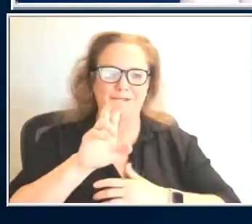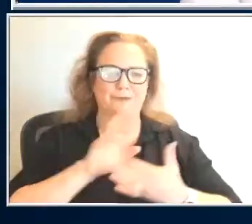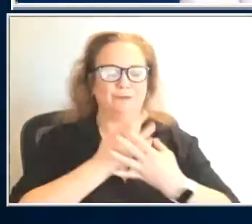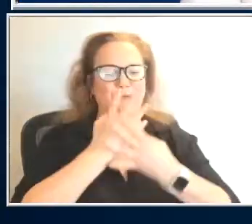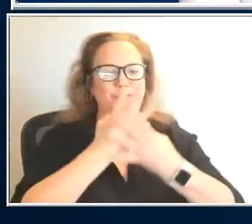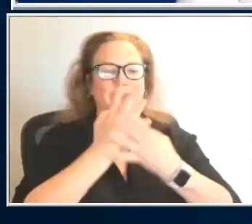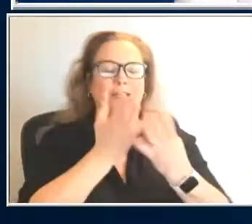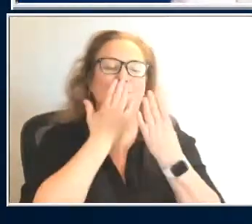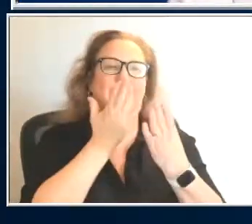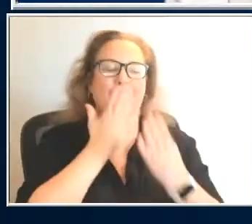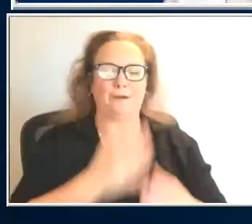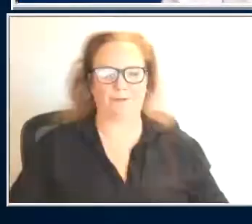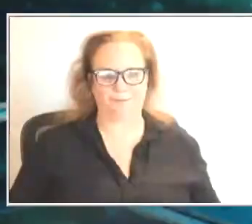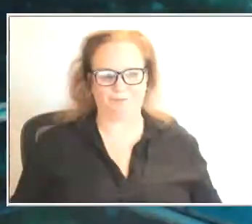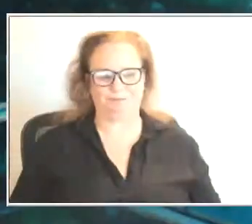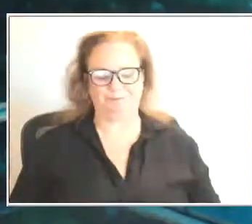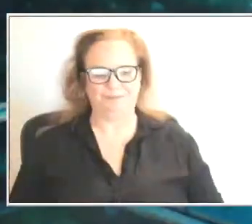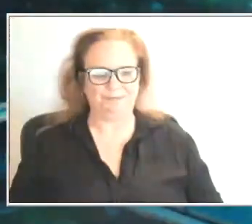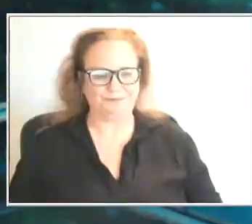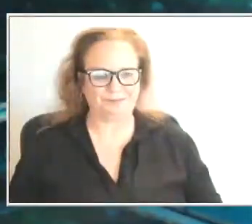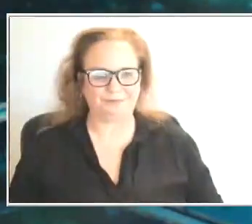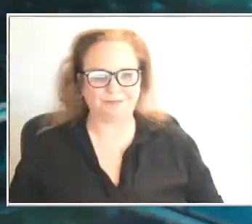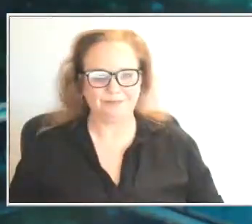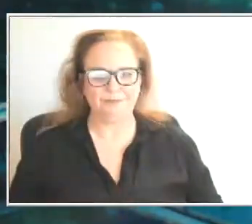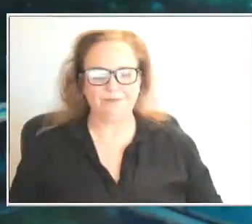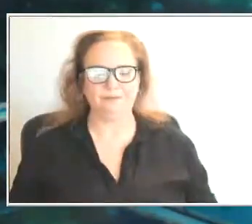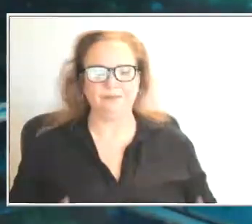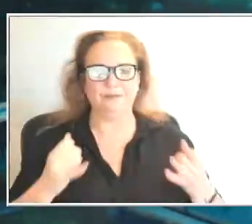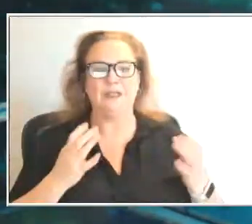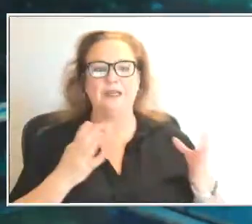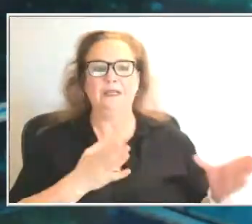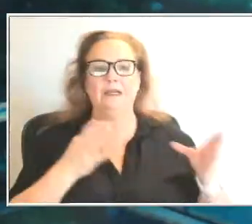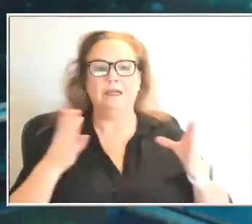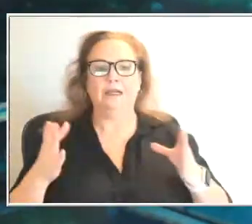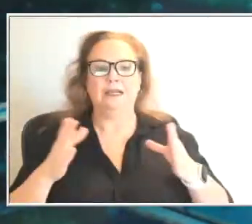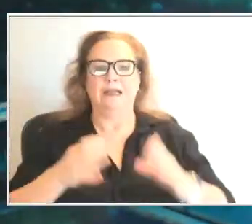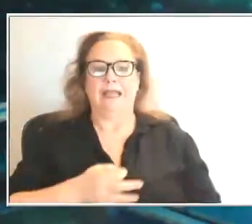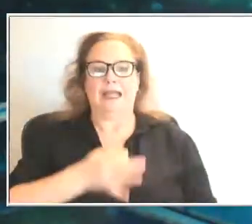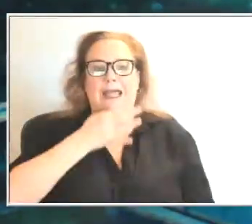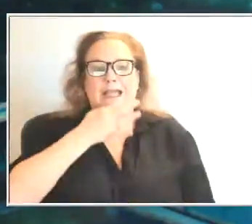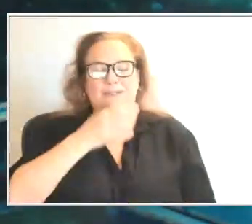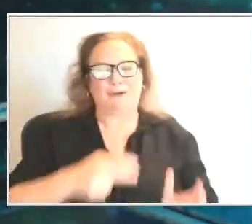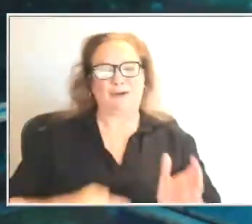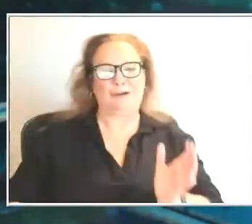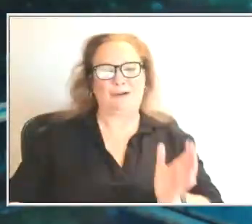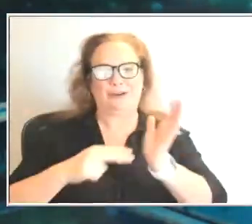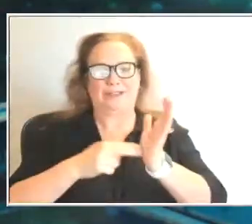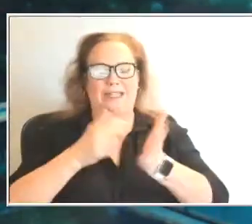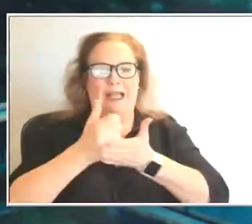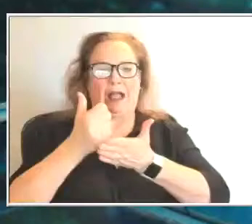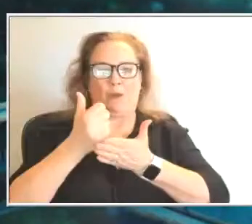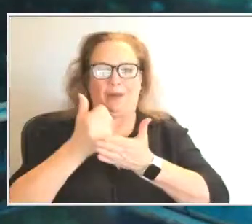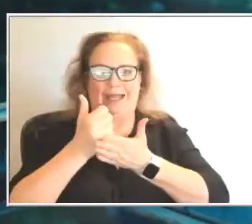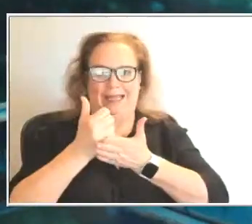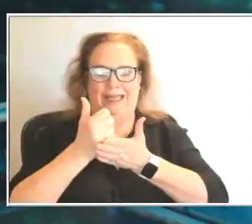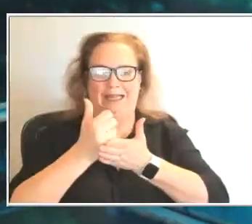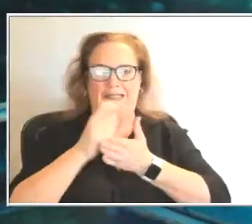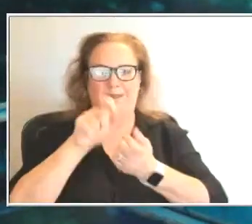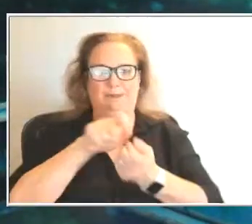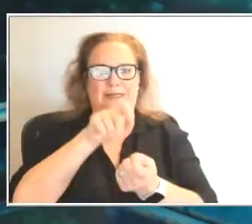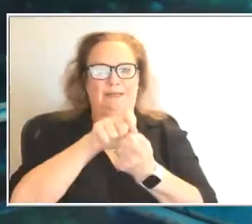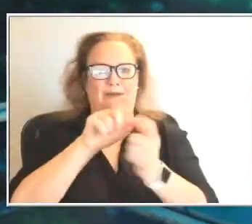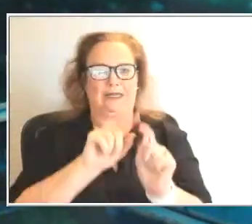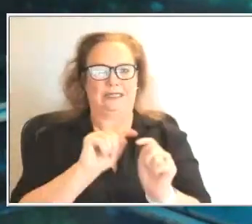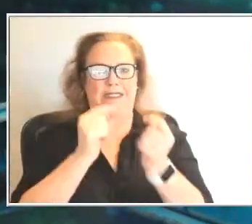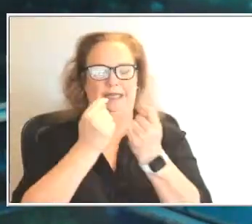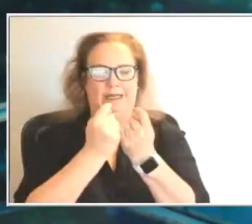so much. All right, let's just turn to some of our expert nurses who are helping lead certain teams that traditionally you